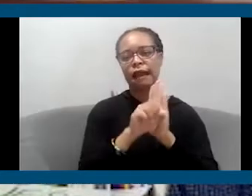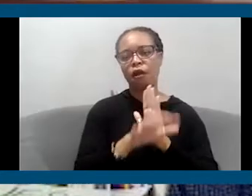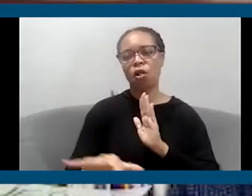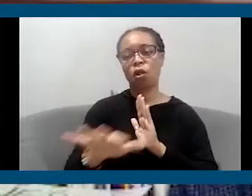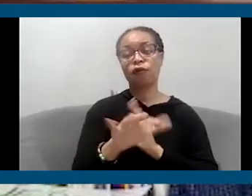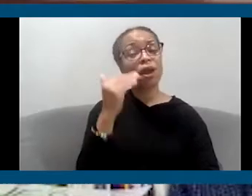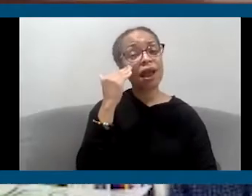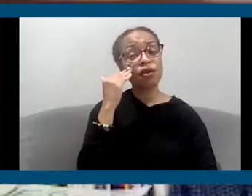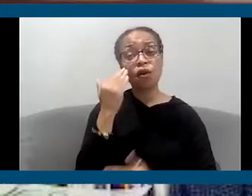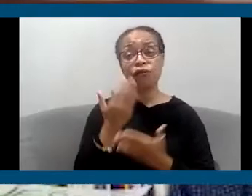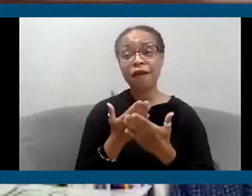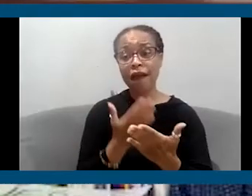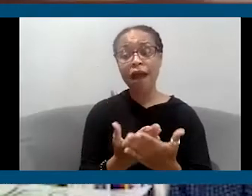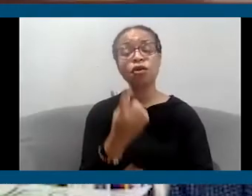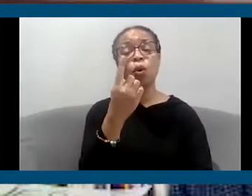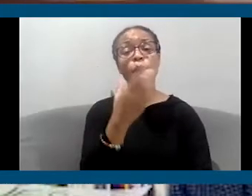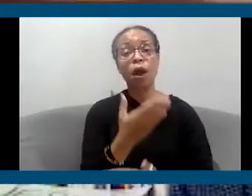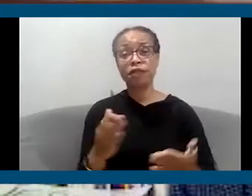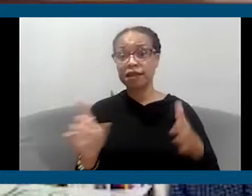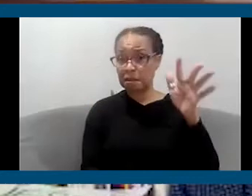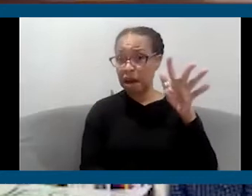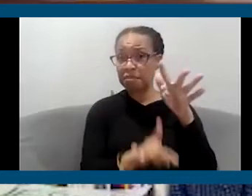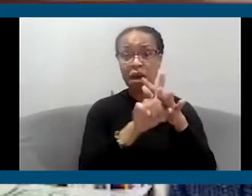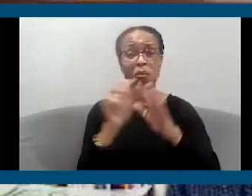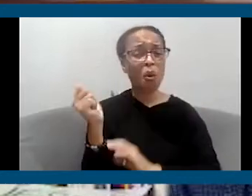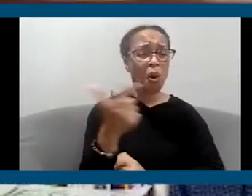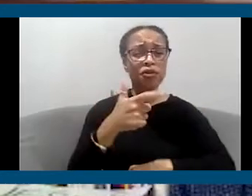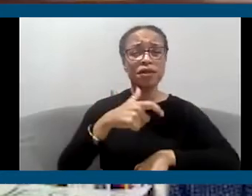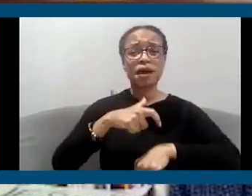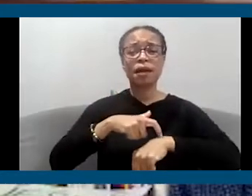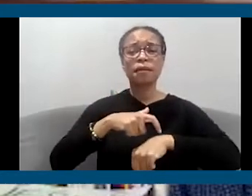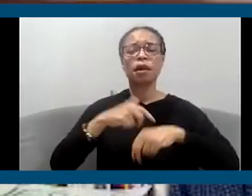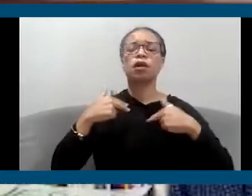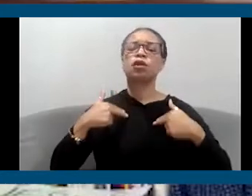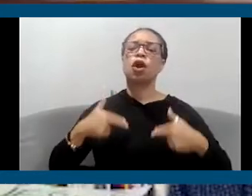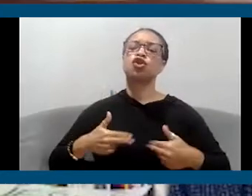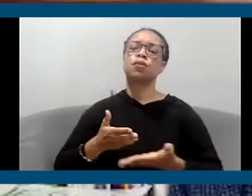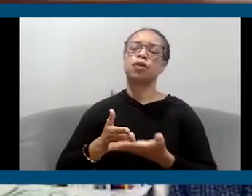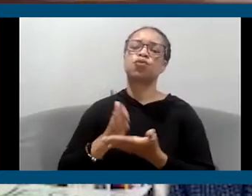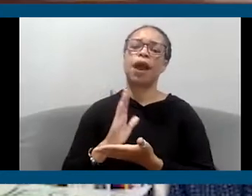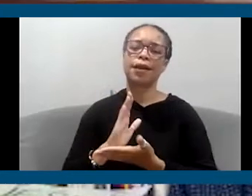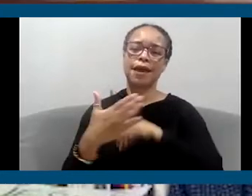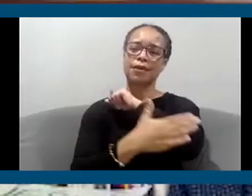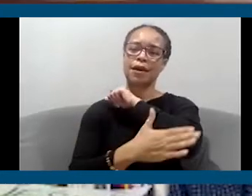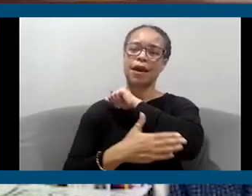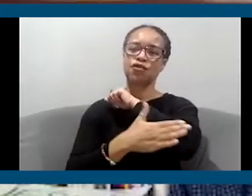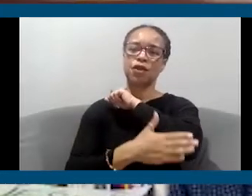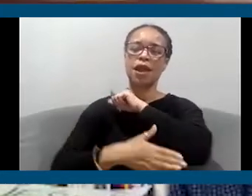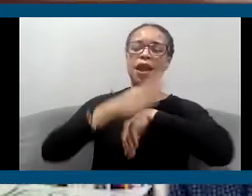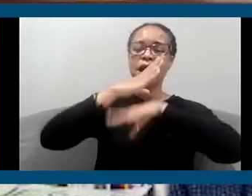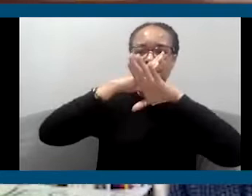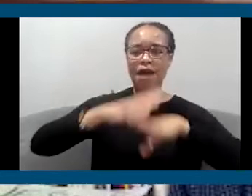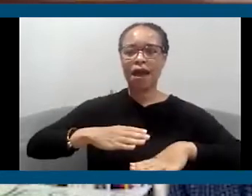fact that, because one thing that comes up all the time is our human rights record as a country and the silence of our